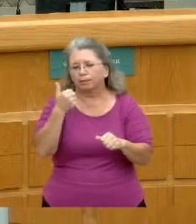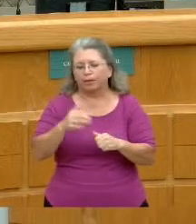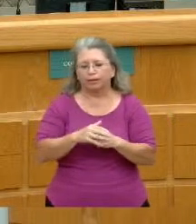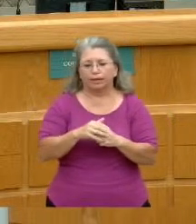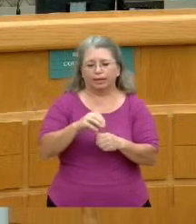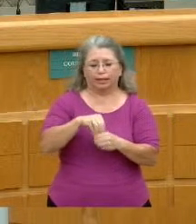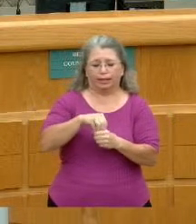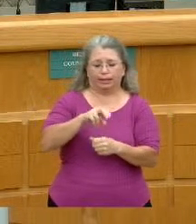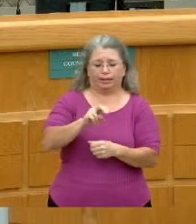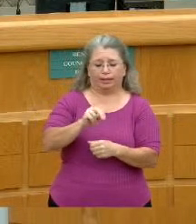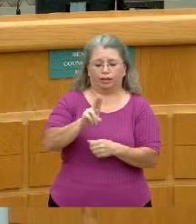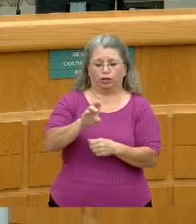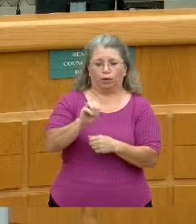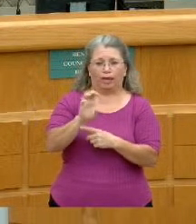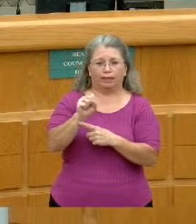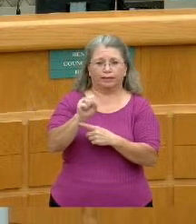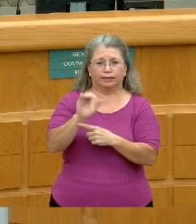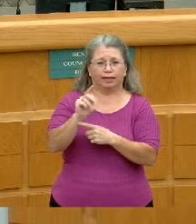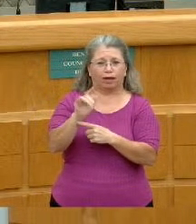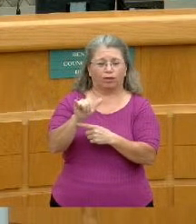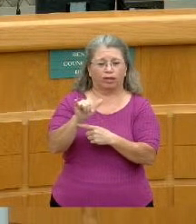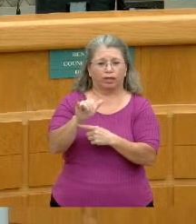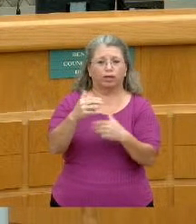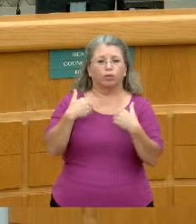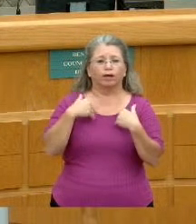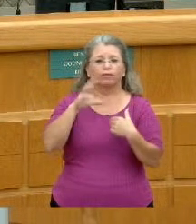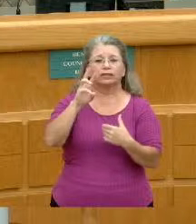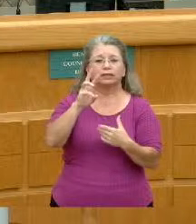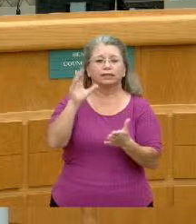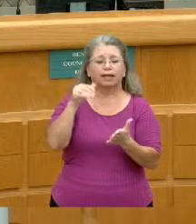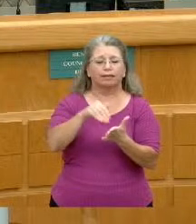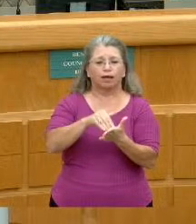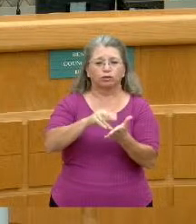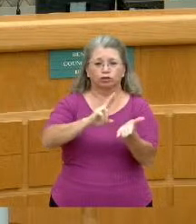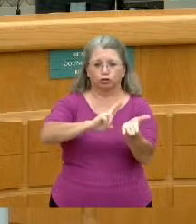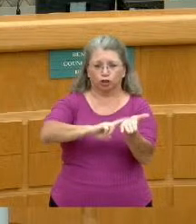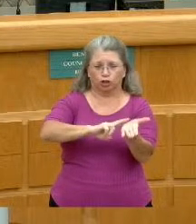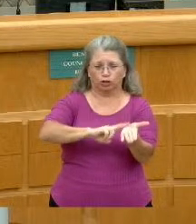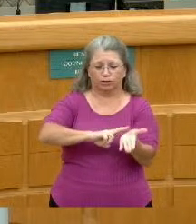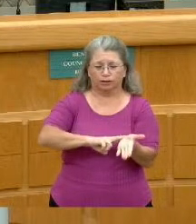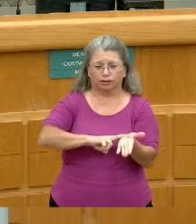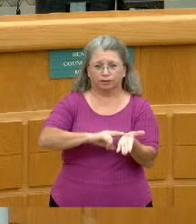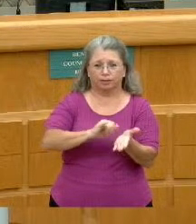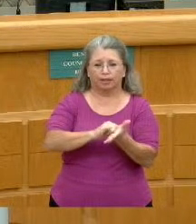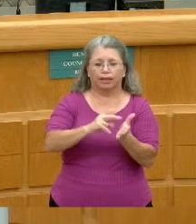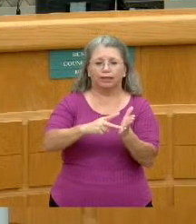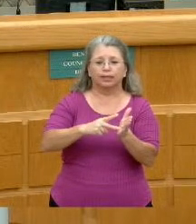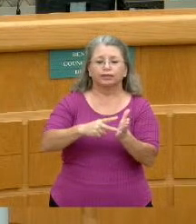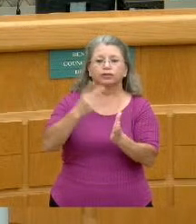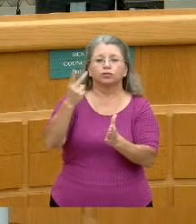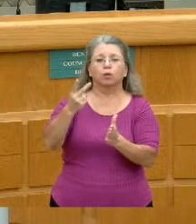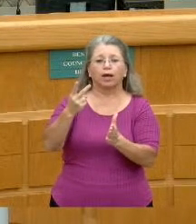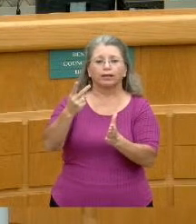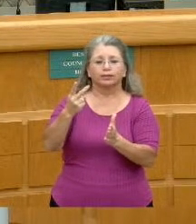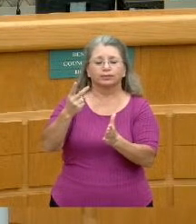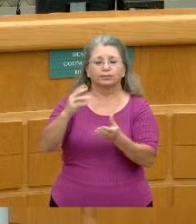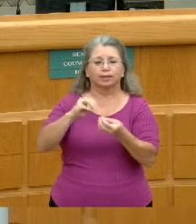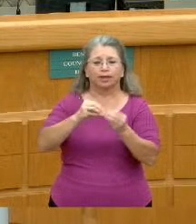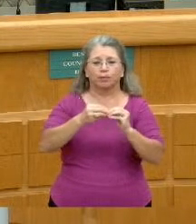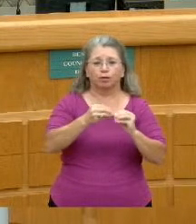Nueces County, we have 6,000 nurses. That's twice as many city employees we